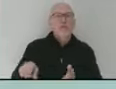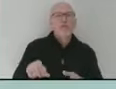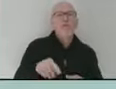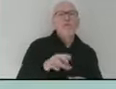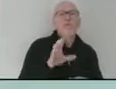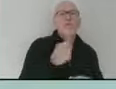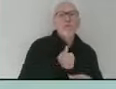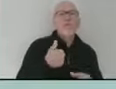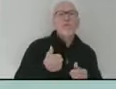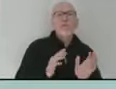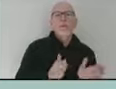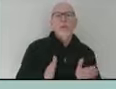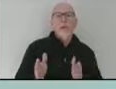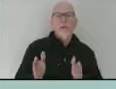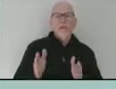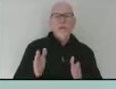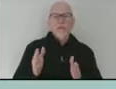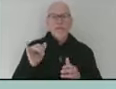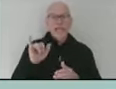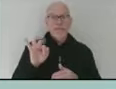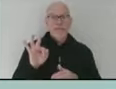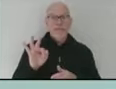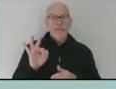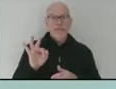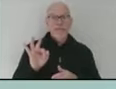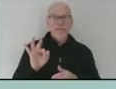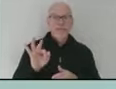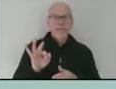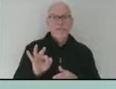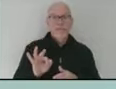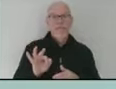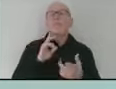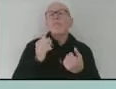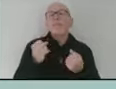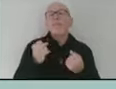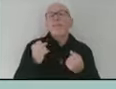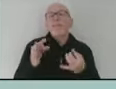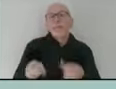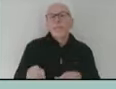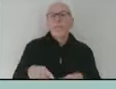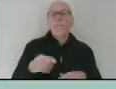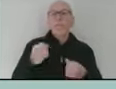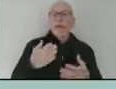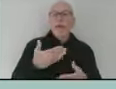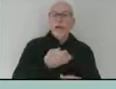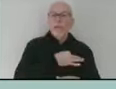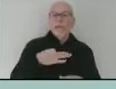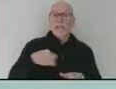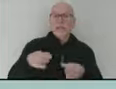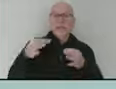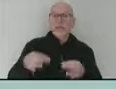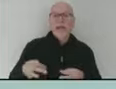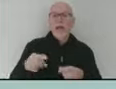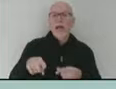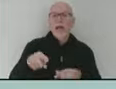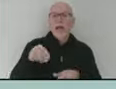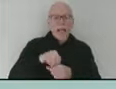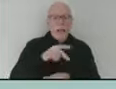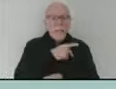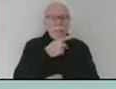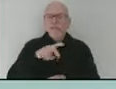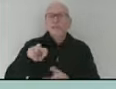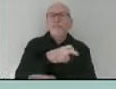We are prepared if that thing, you know, many of our staff members have decided to leave inpatient care and to go to outpatient settings. We've